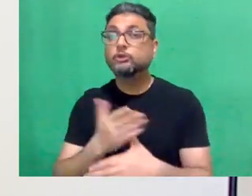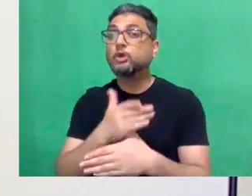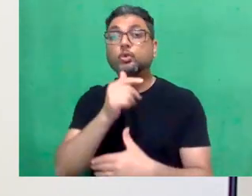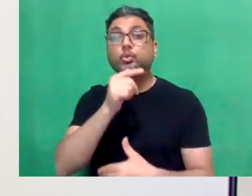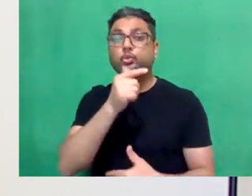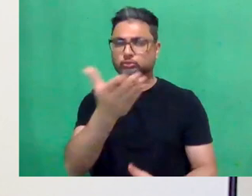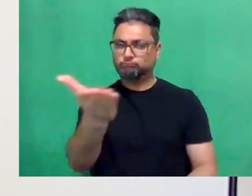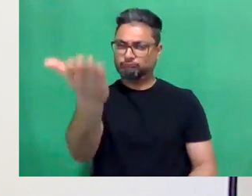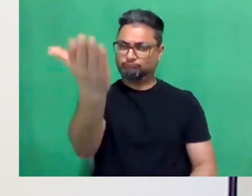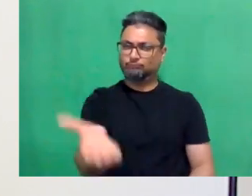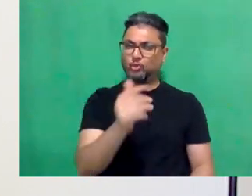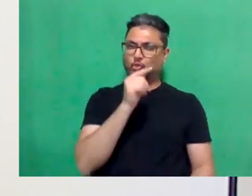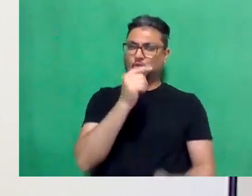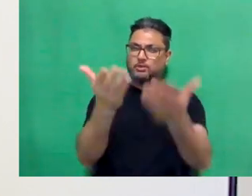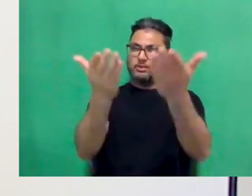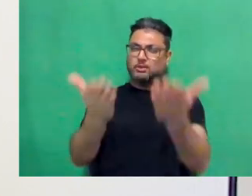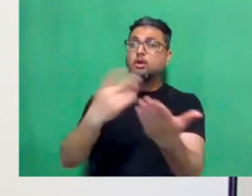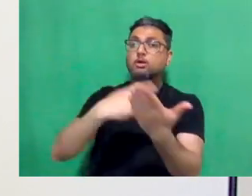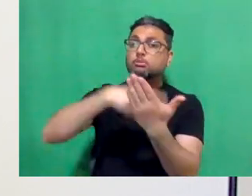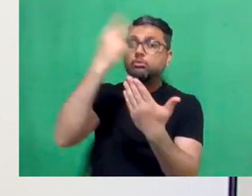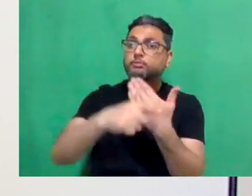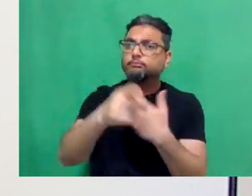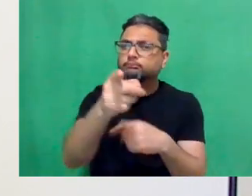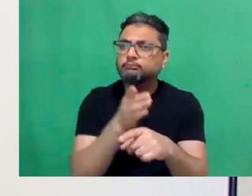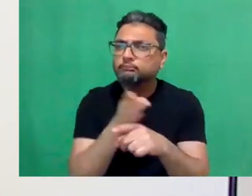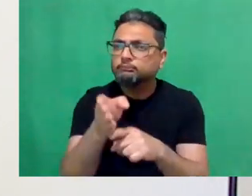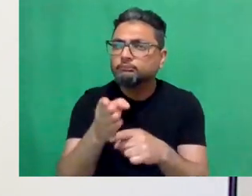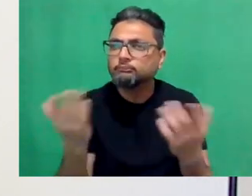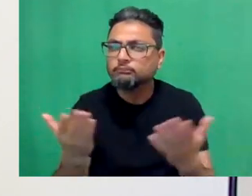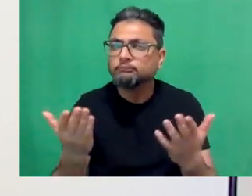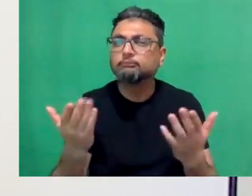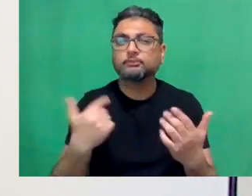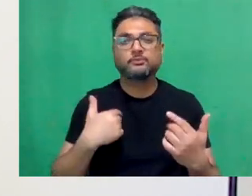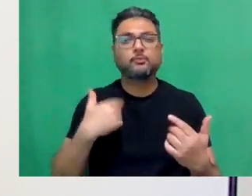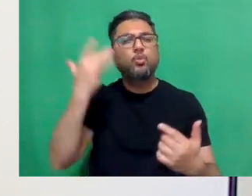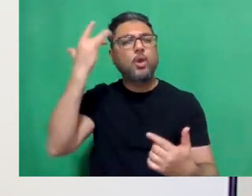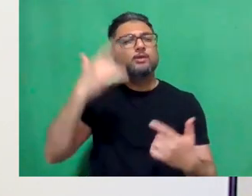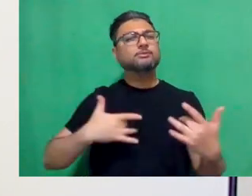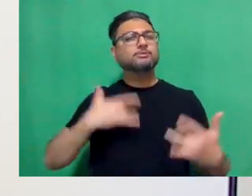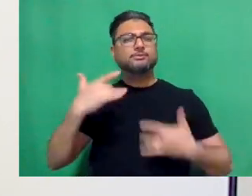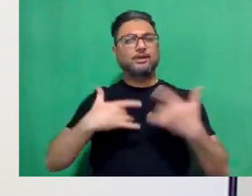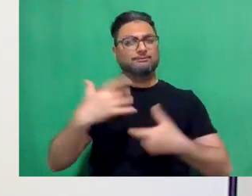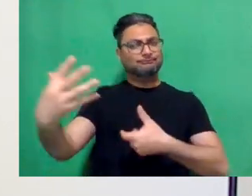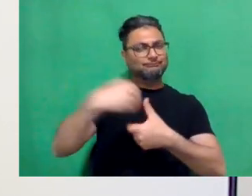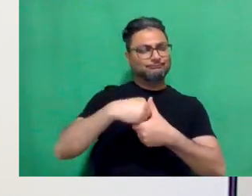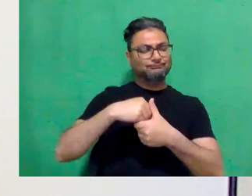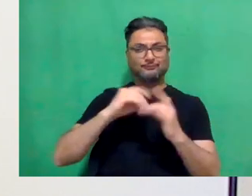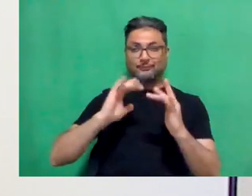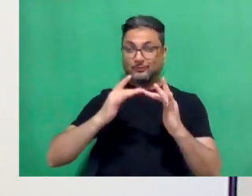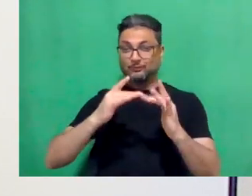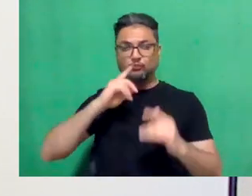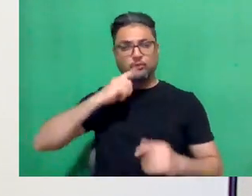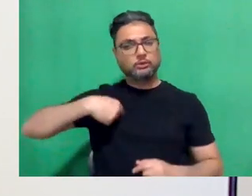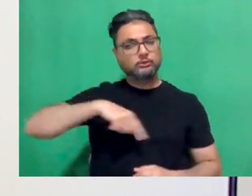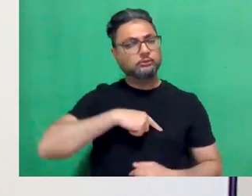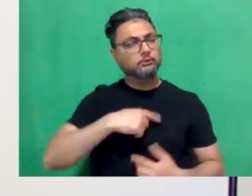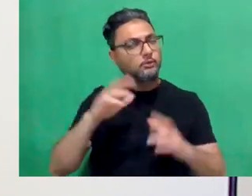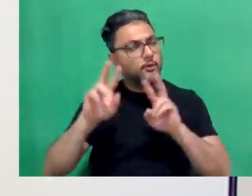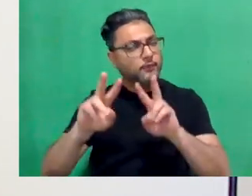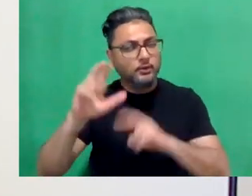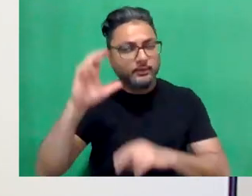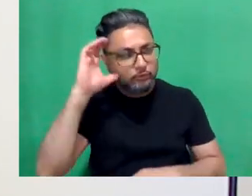and why you are excited to attend GBC this term. We can't wait to read all the comments, and